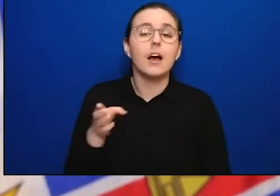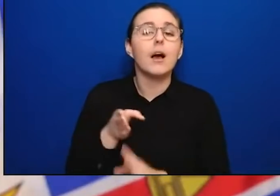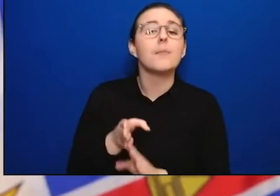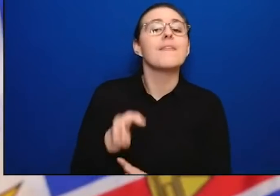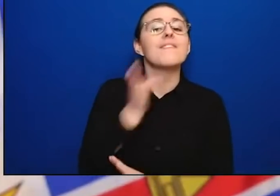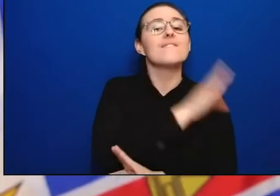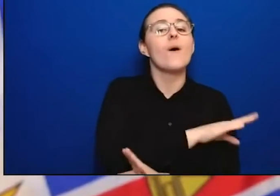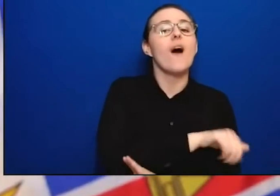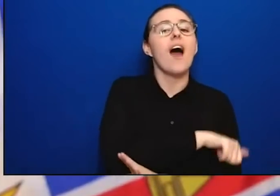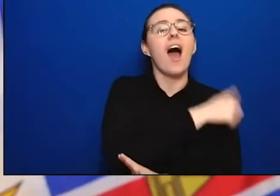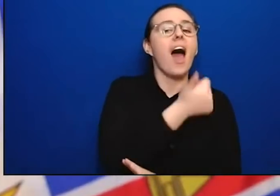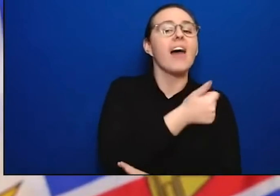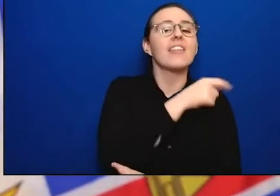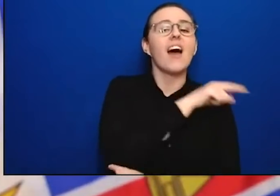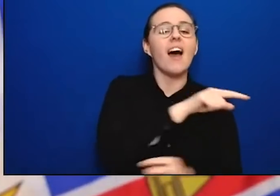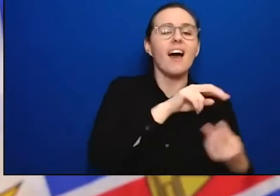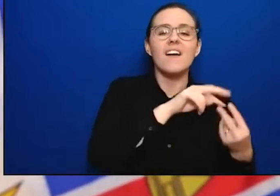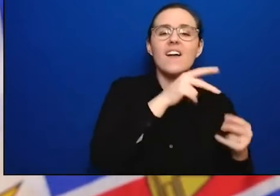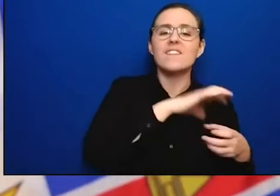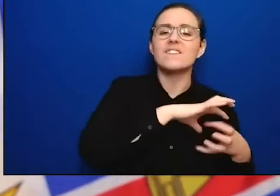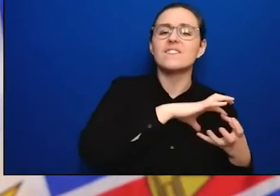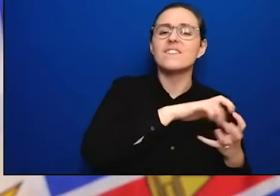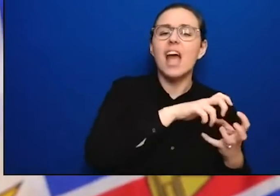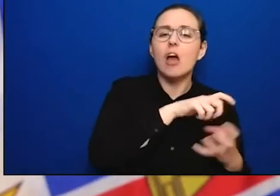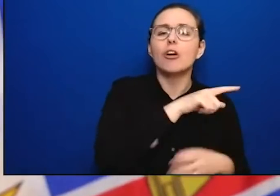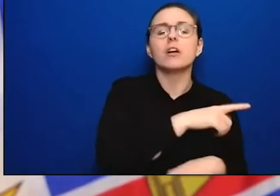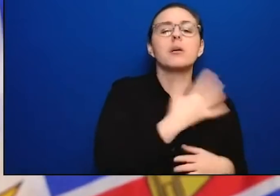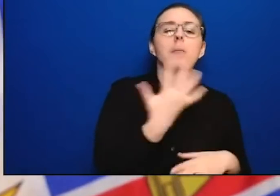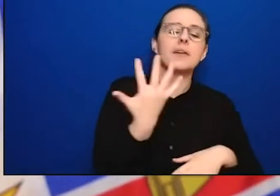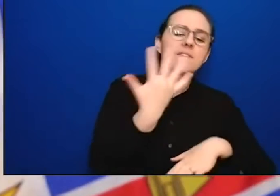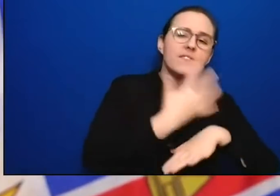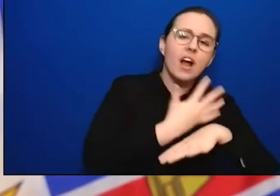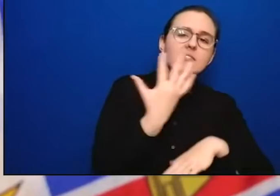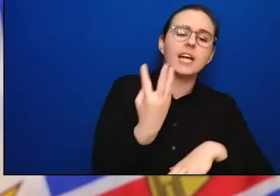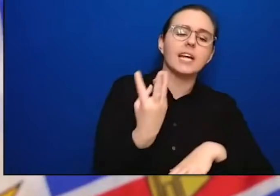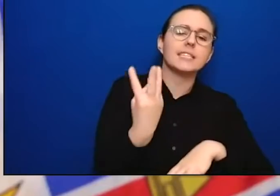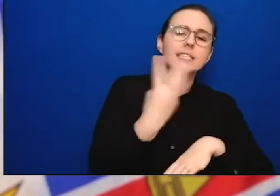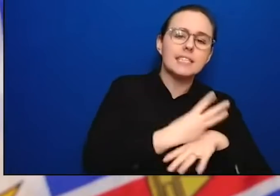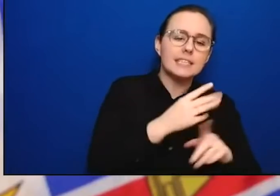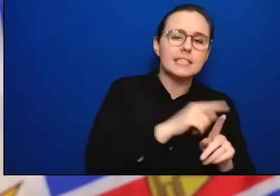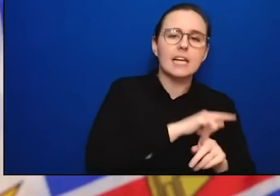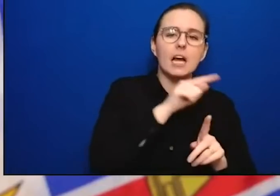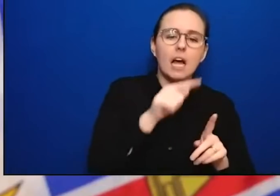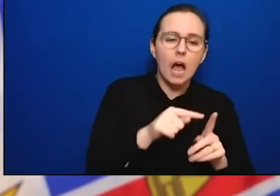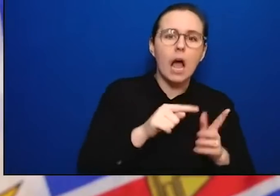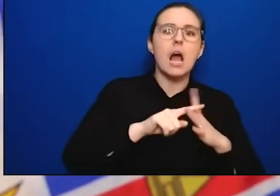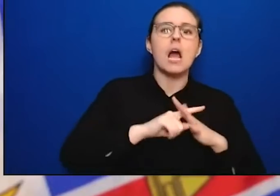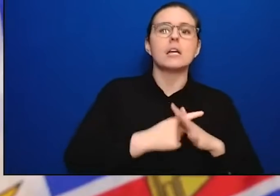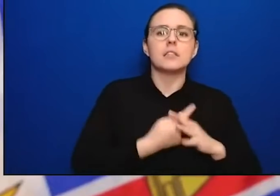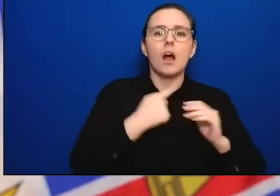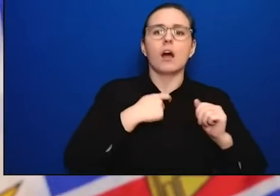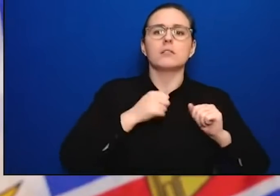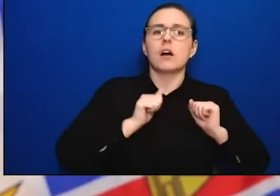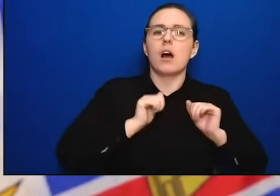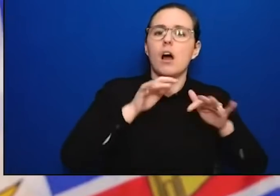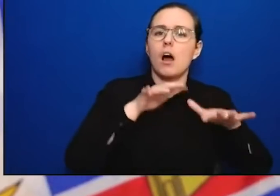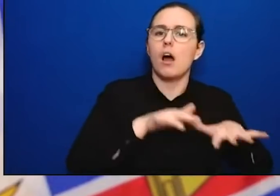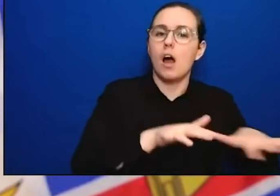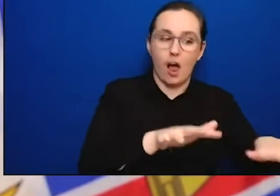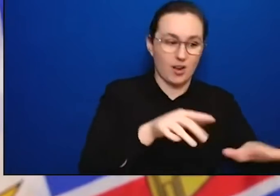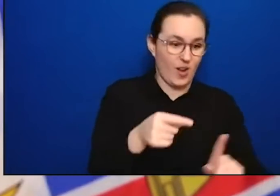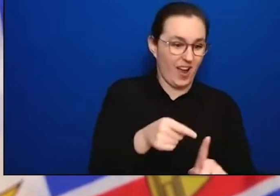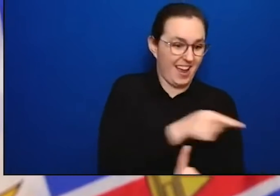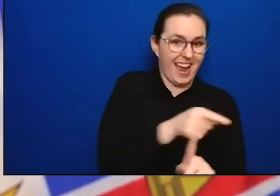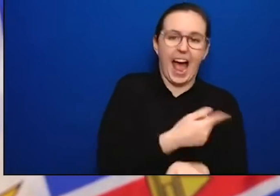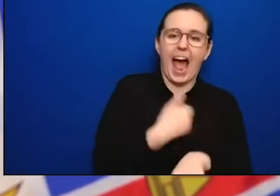to others. Previously, with different strains, when that was 5 or 6 days before the next